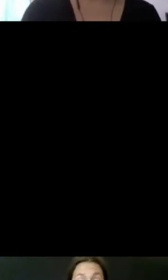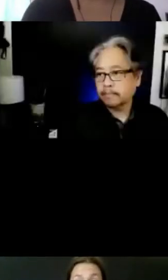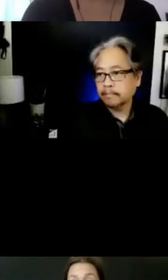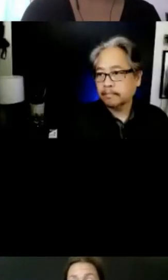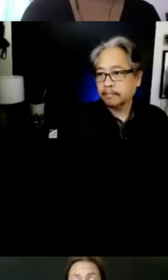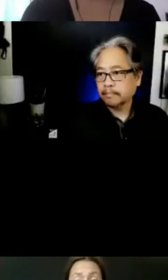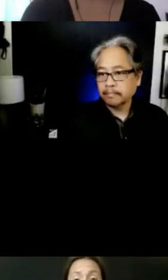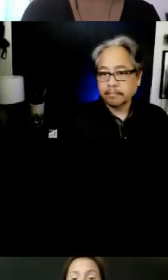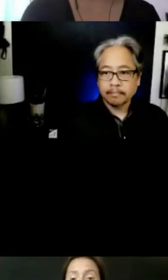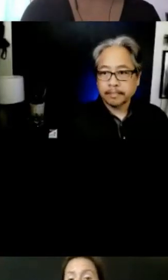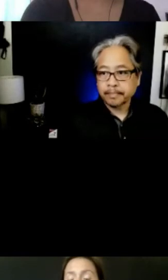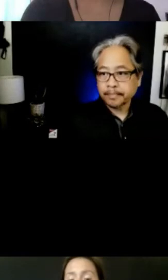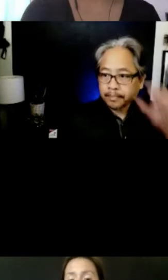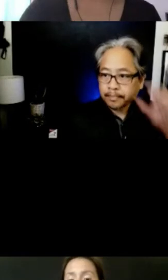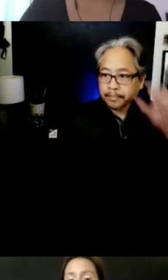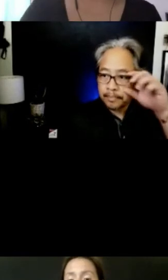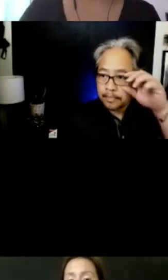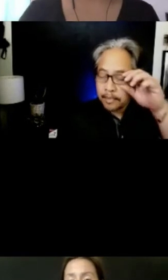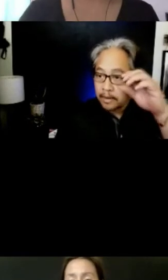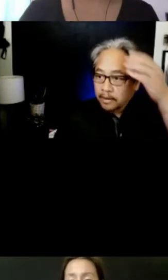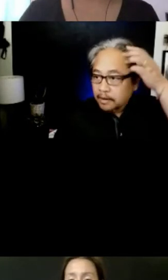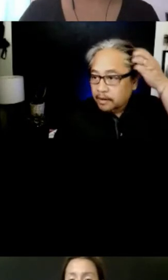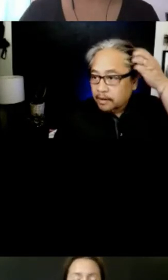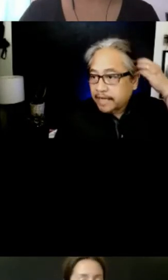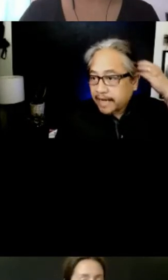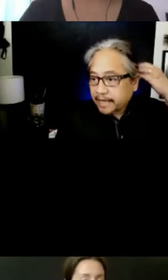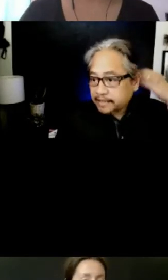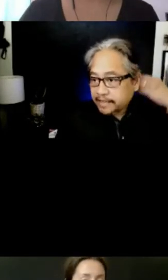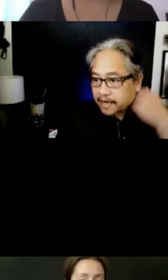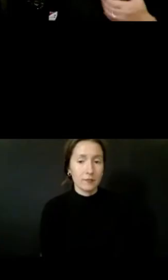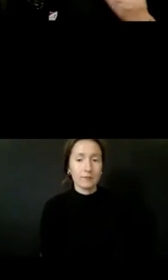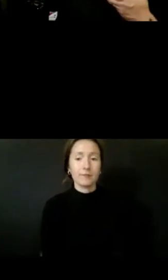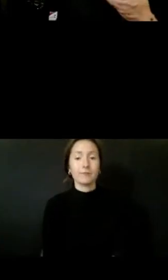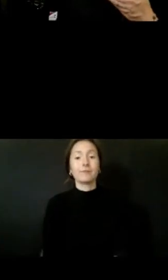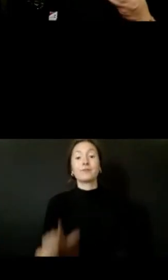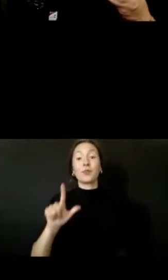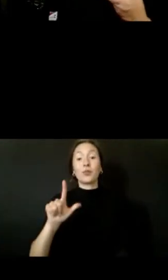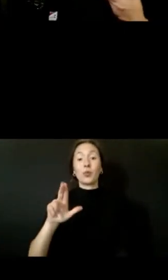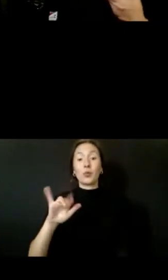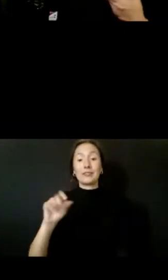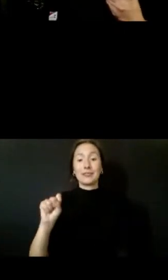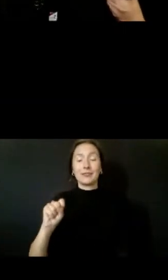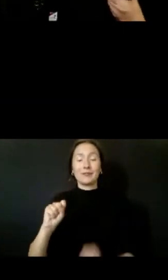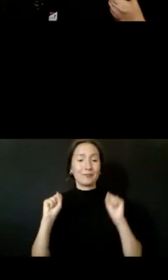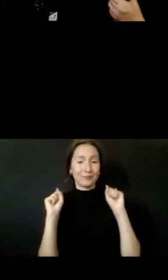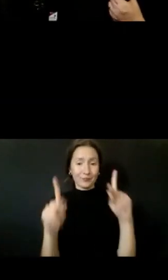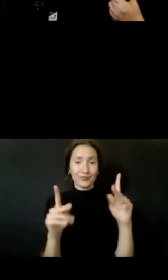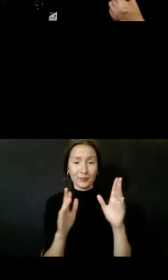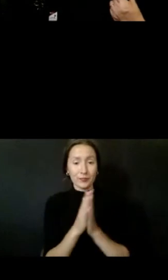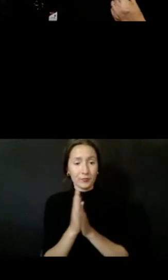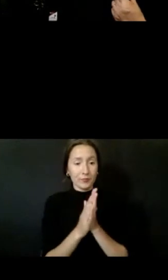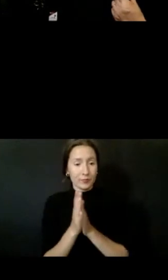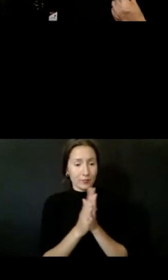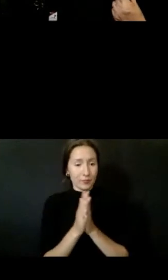well. But at this point, I'd like to open it up for questions, if there are any, and then we can go from